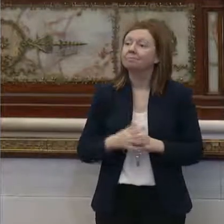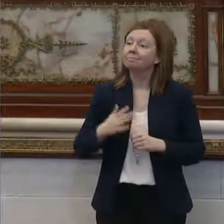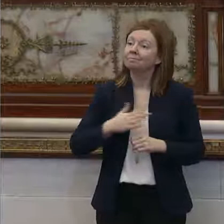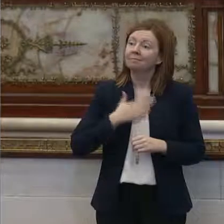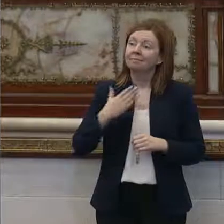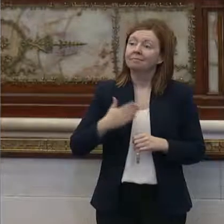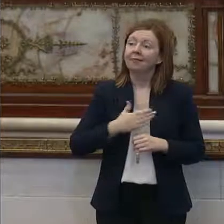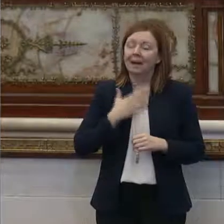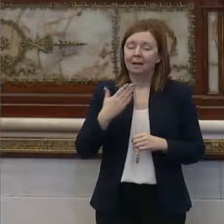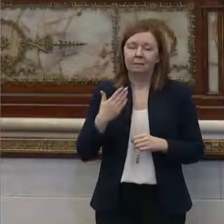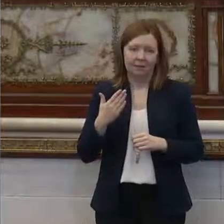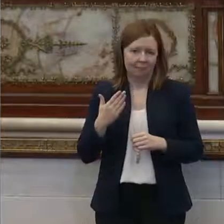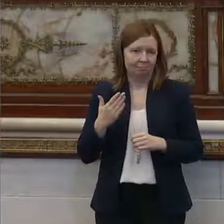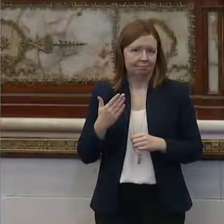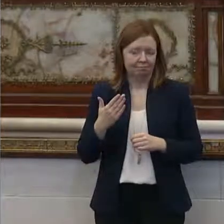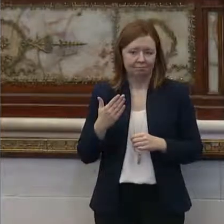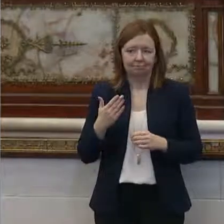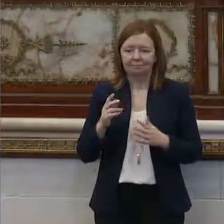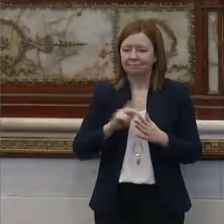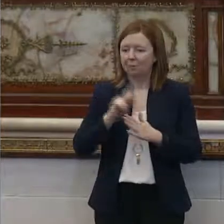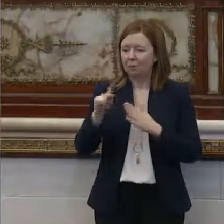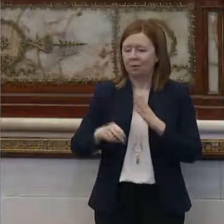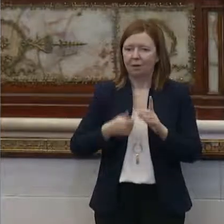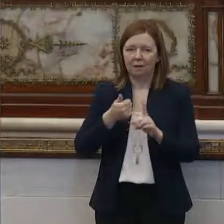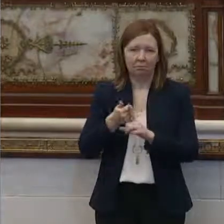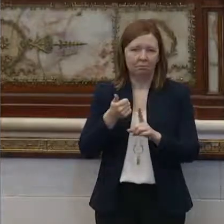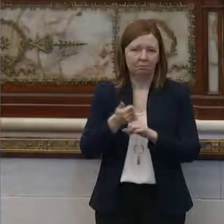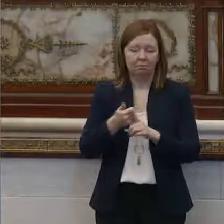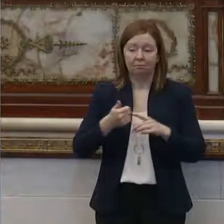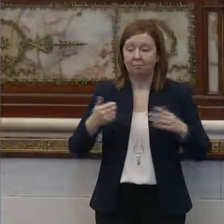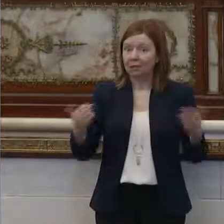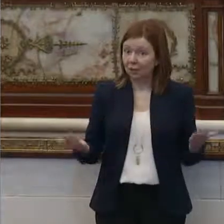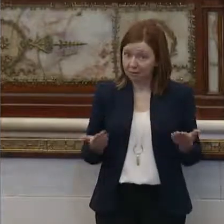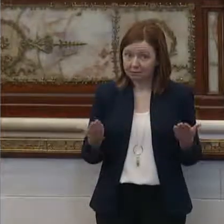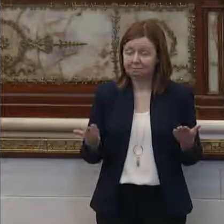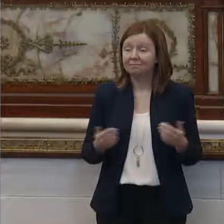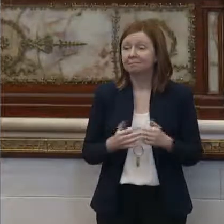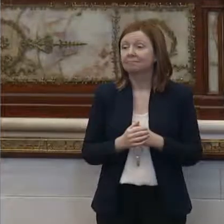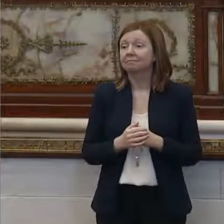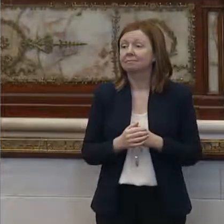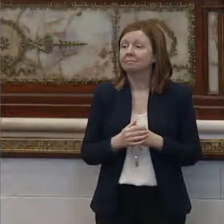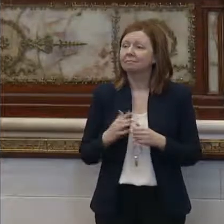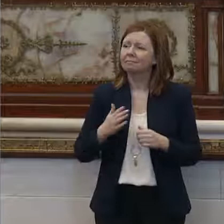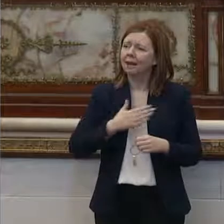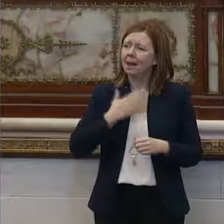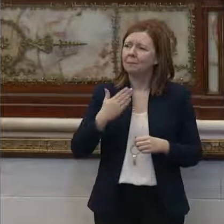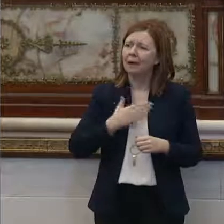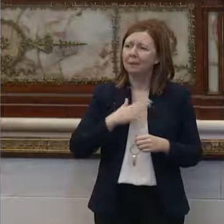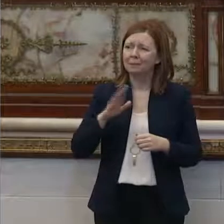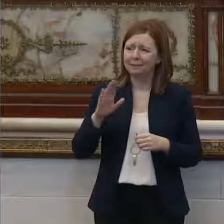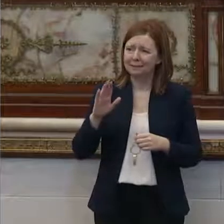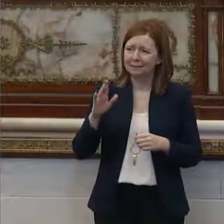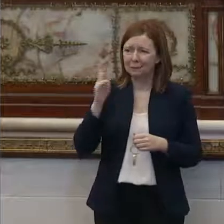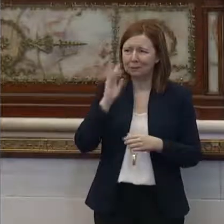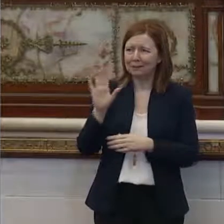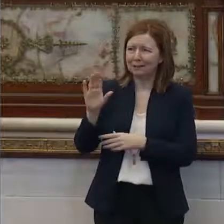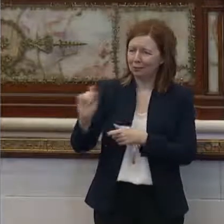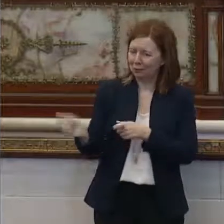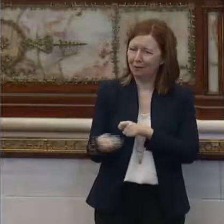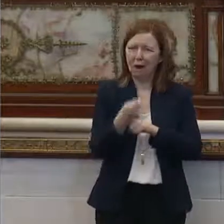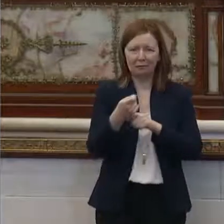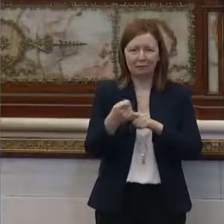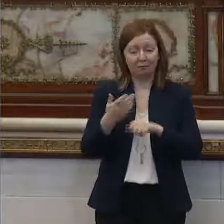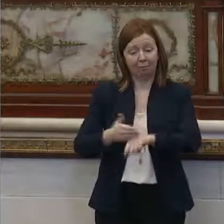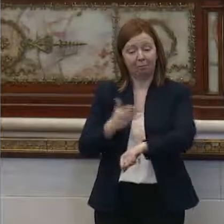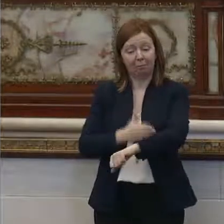that, you know, the program is here. And I'm glad to see that your golf game is hopefully going